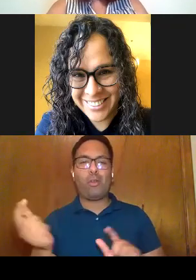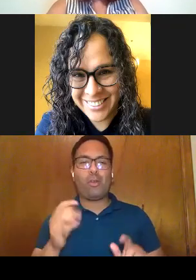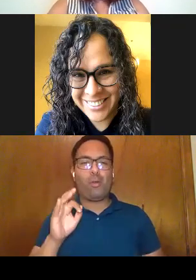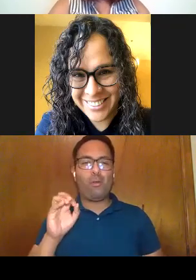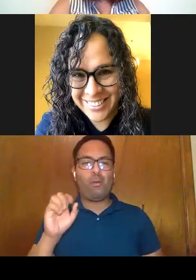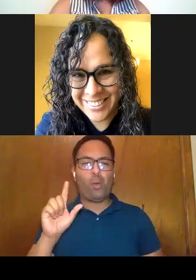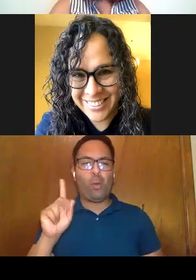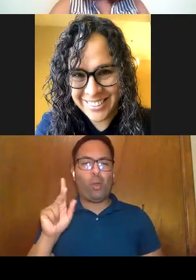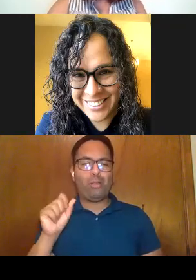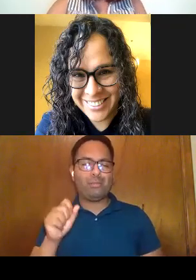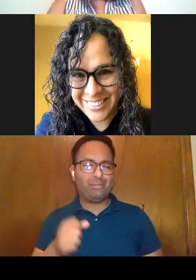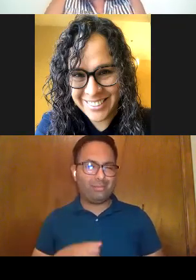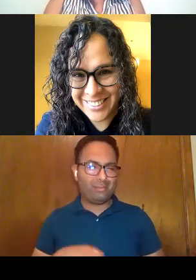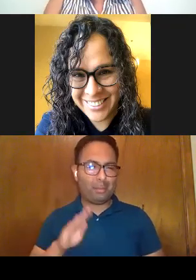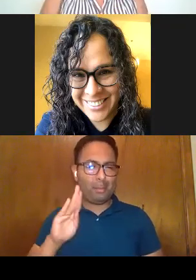Awesome.